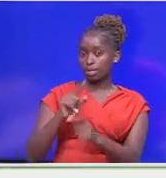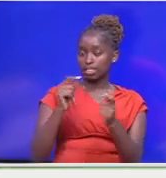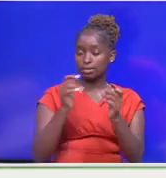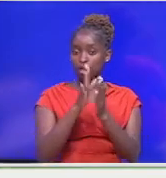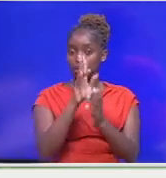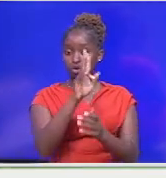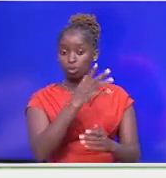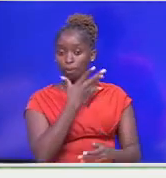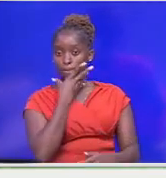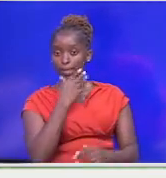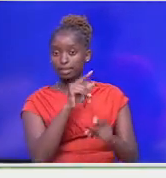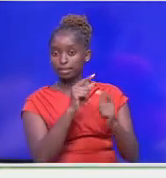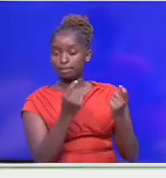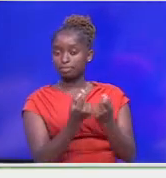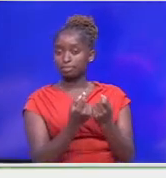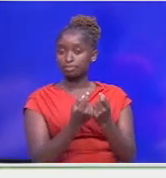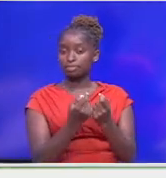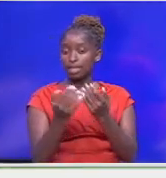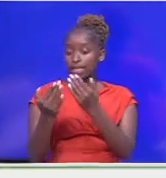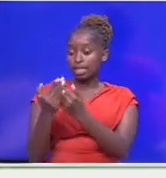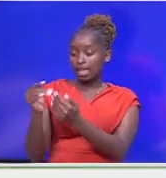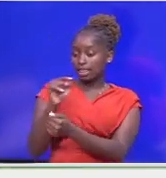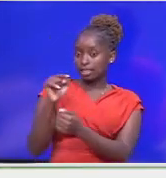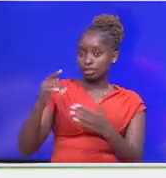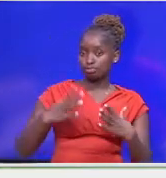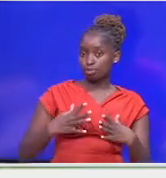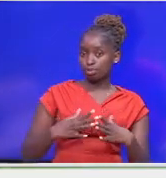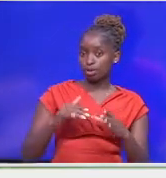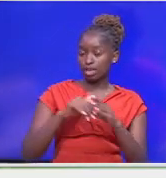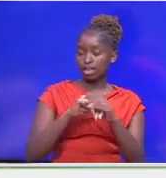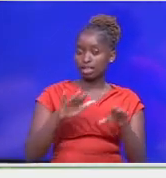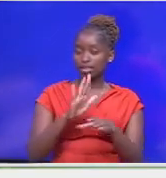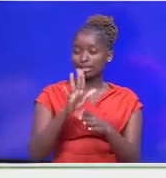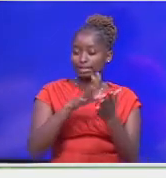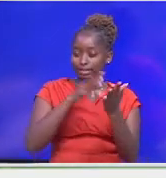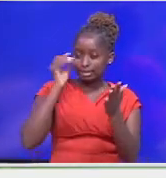team, and taking care of these people in the camp is really